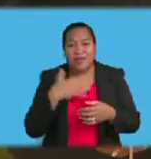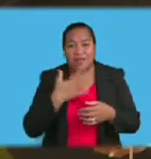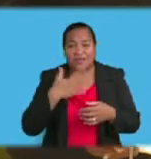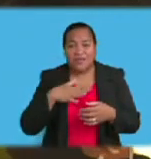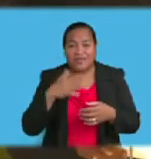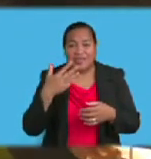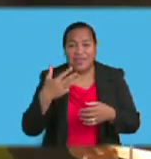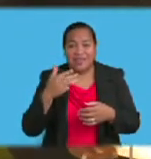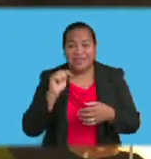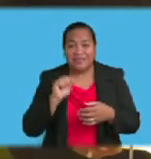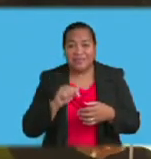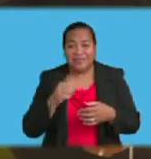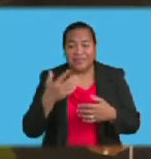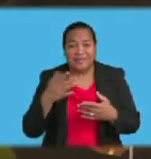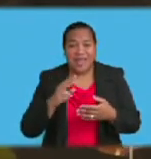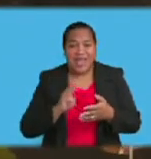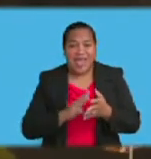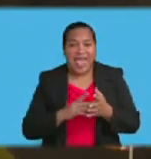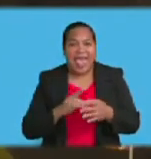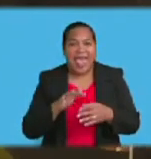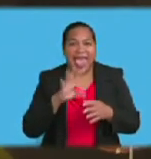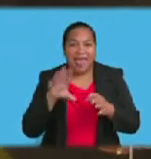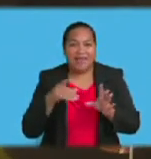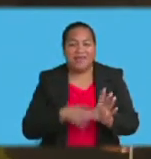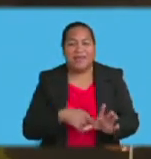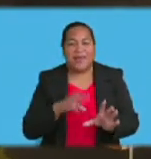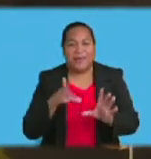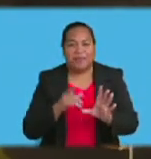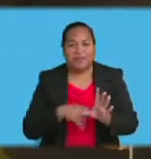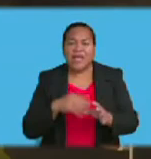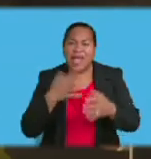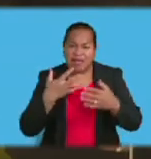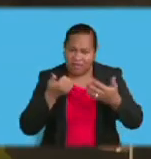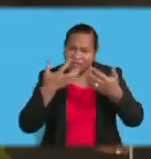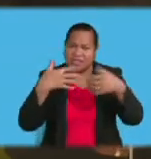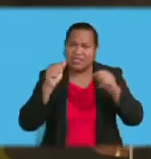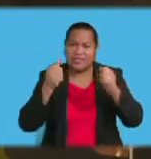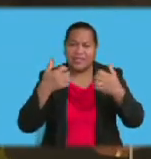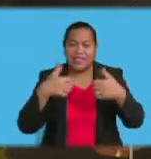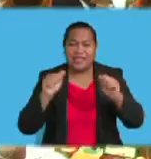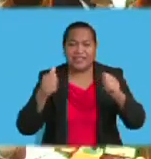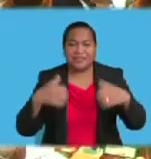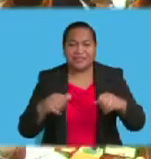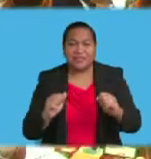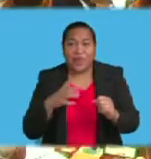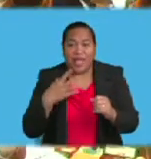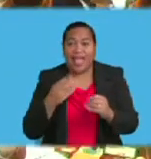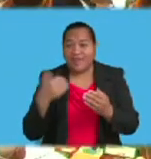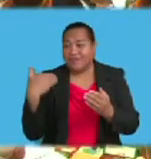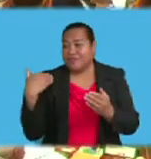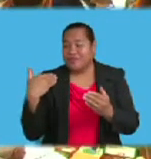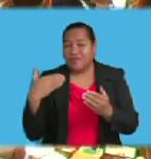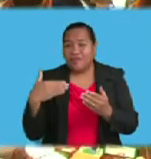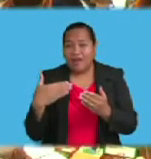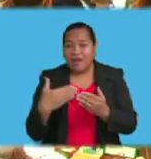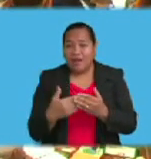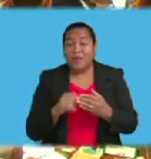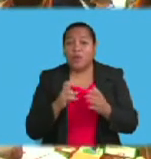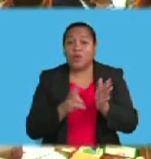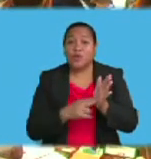per annum. Madam Speaker, despite the successes we have achieved so far, the New Zealand